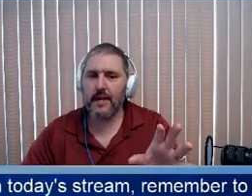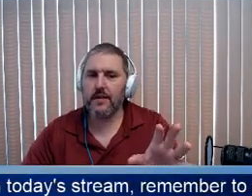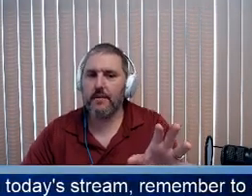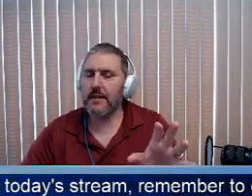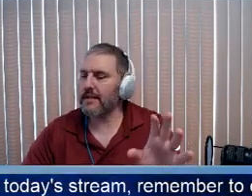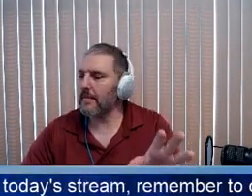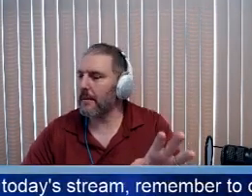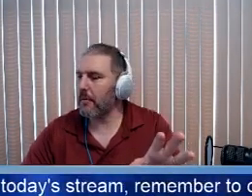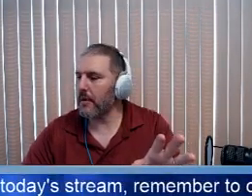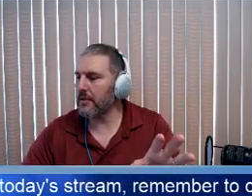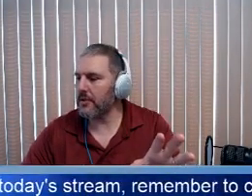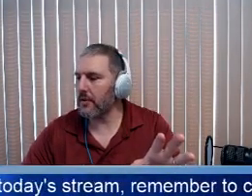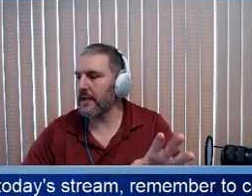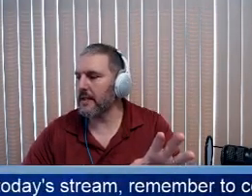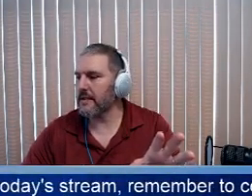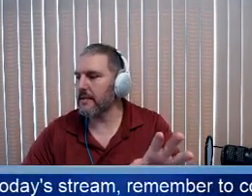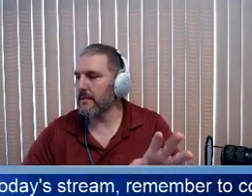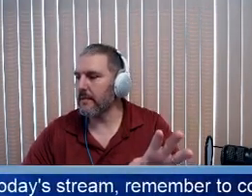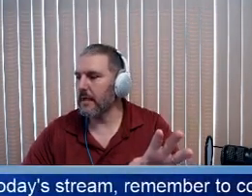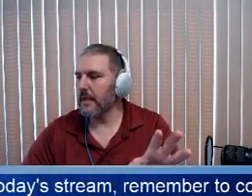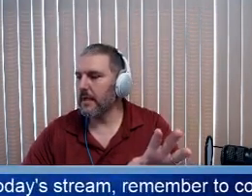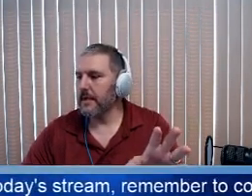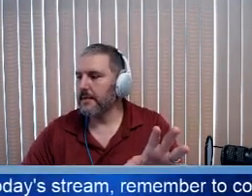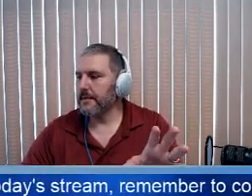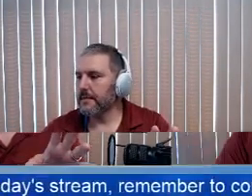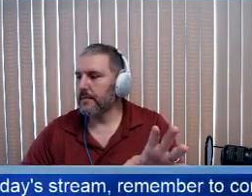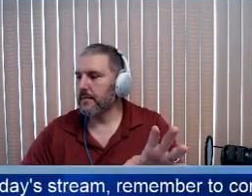want to defile them. That's not my point in showing this.